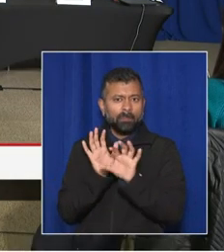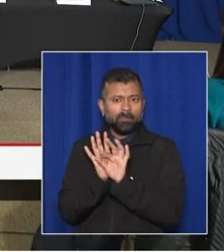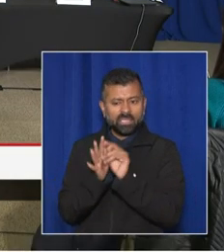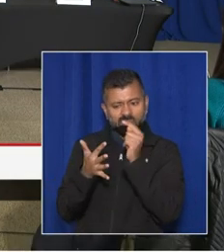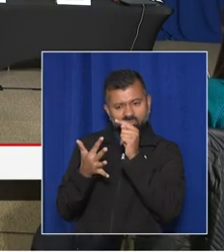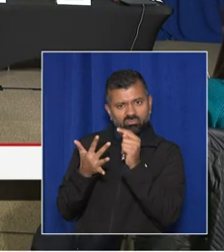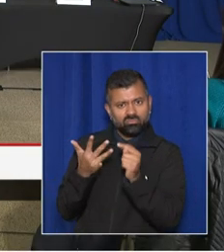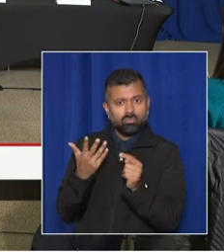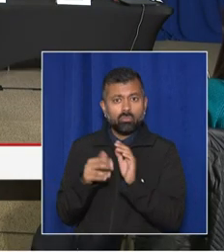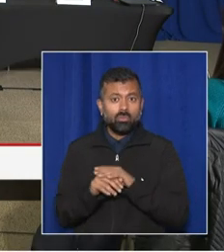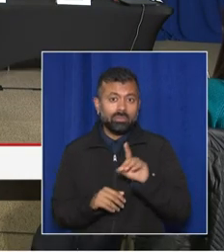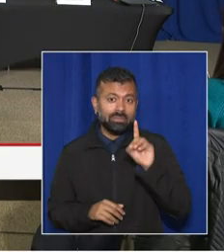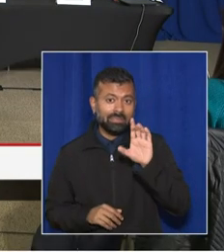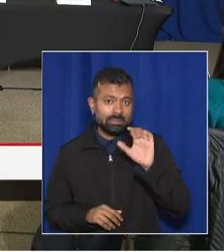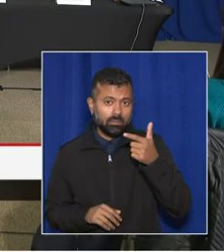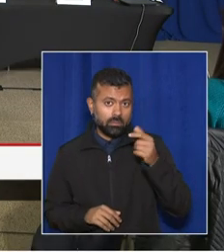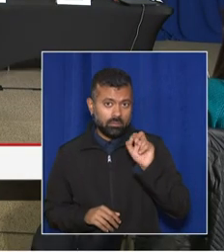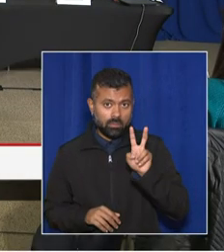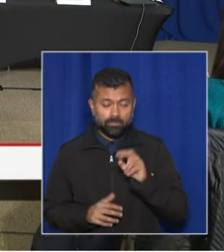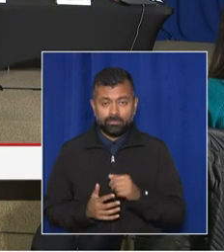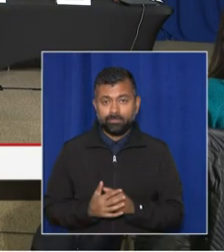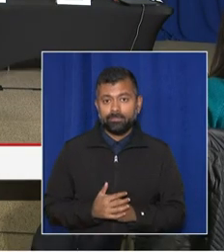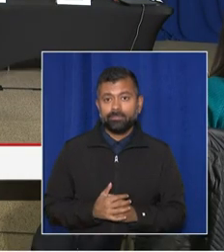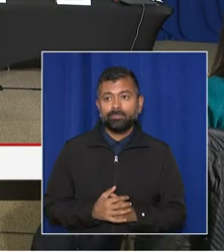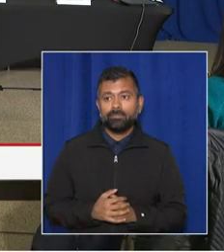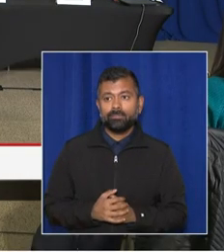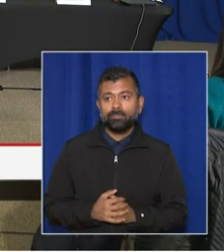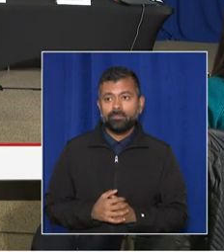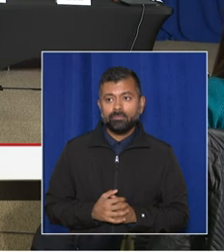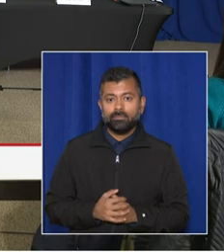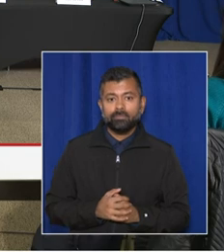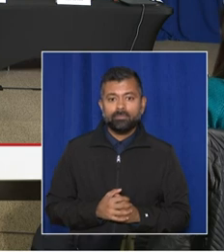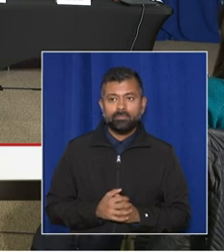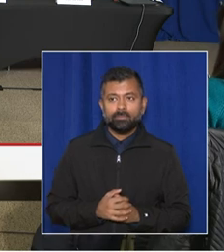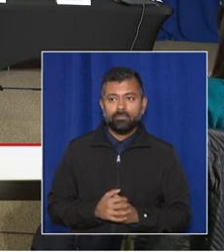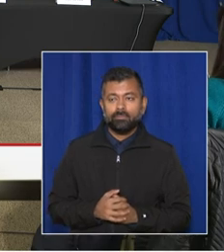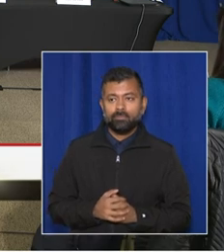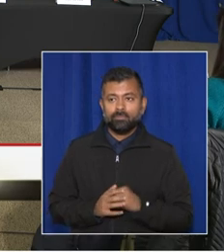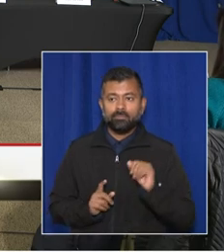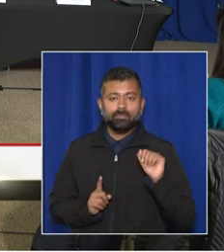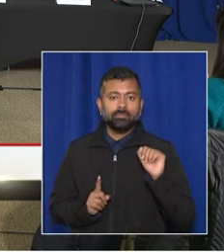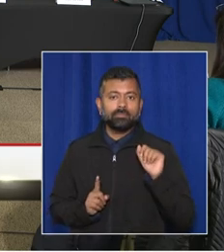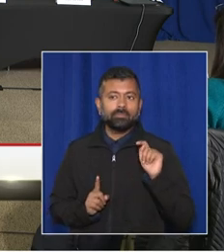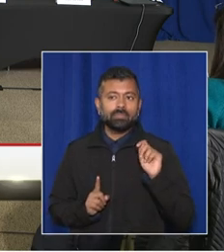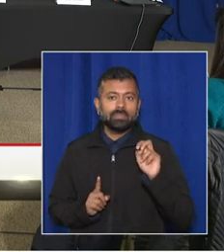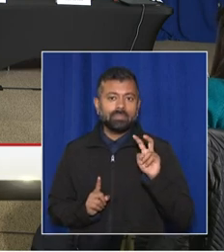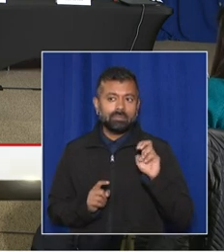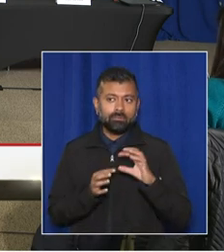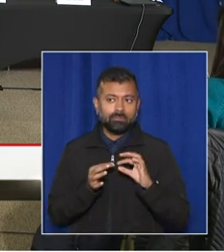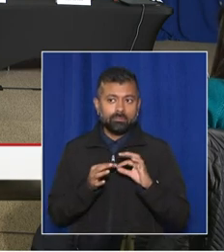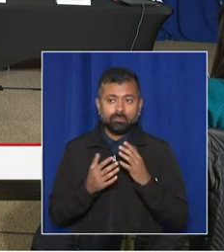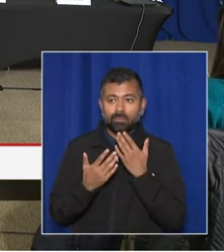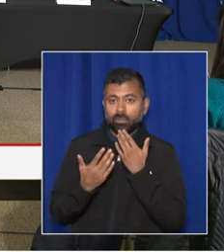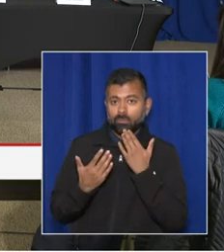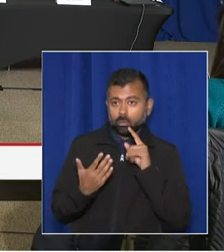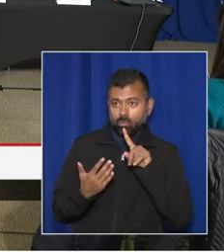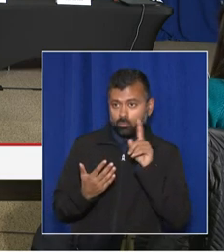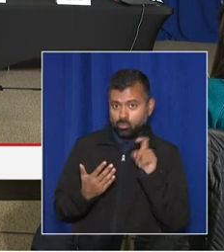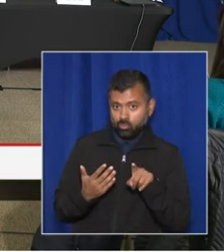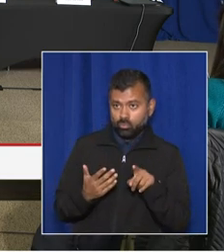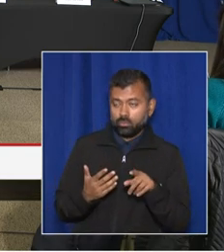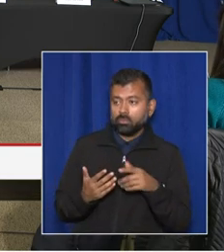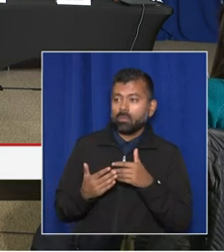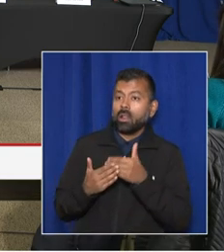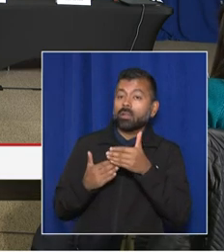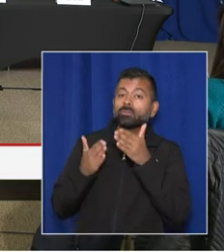Thank you very much for that question. Next question is from Mark in Ward 8. Mark, we can hear you. Please ask your question. Good